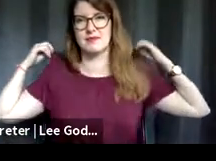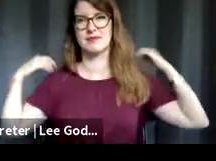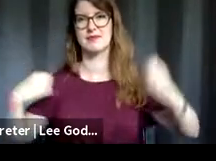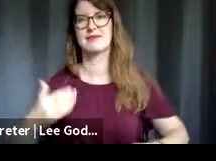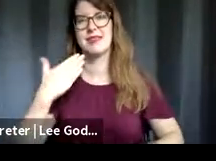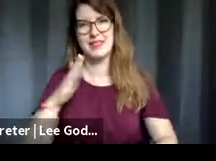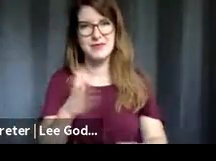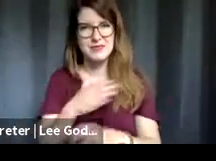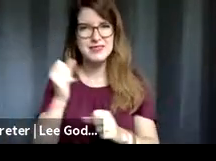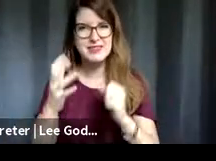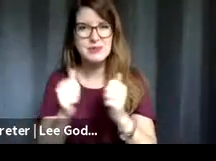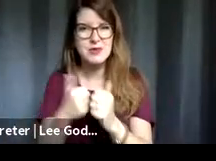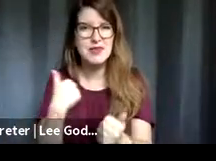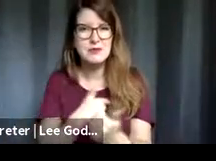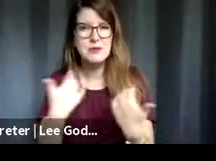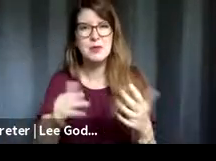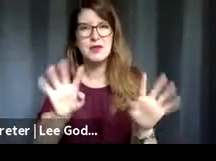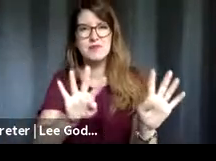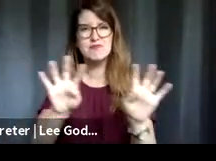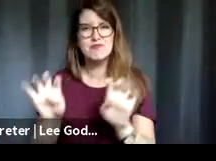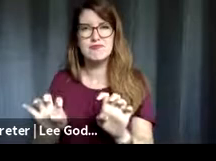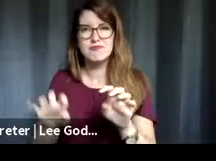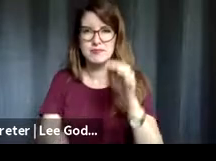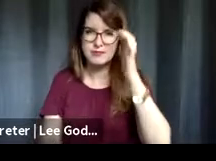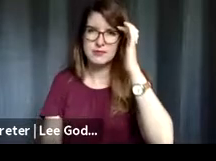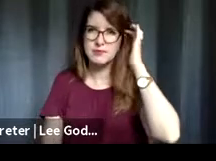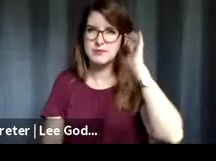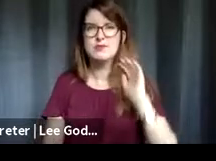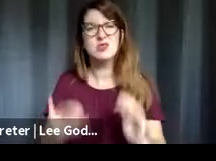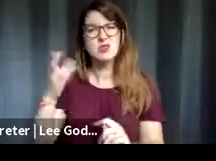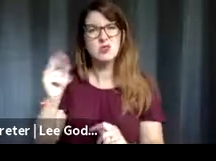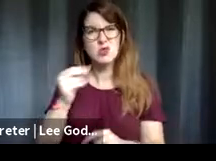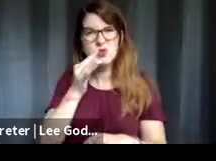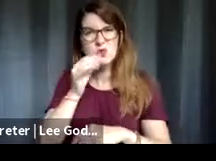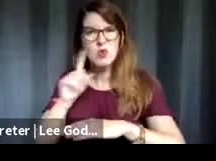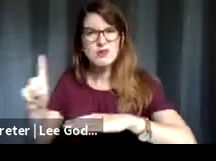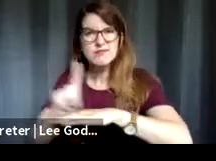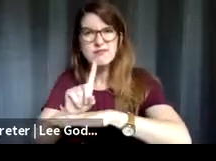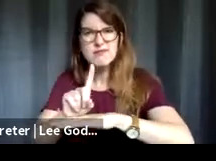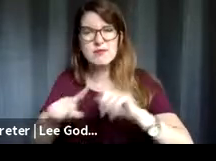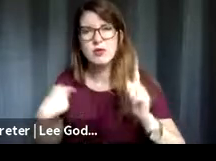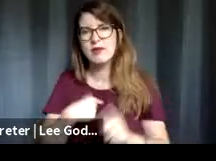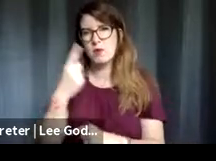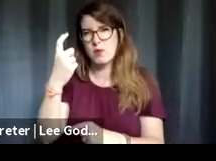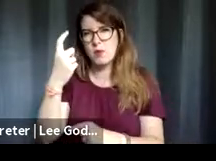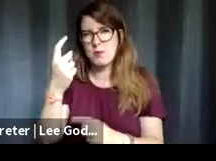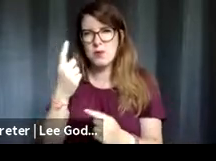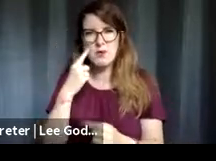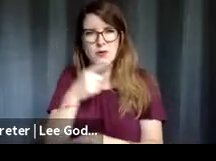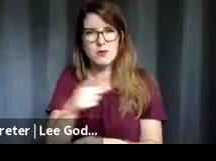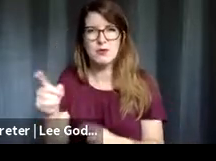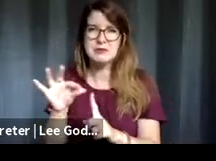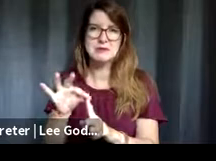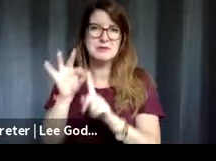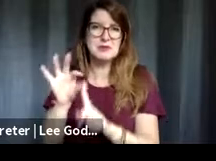Thank you for singing with us, y'all. You may be seated. And before John comes up here, we do have one more thing for you, a little